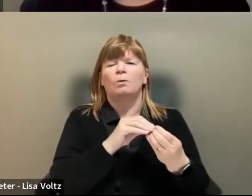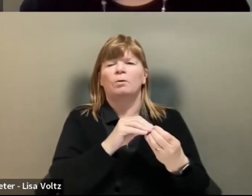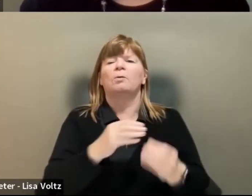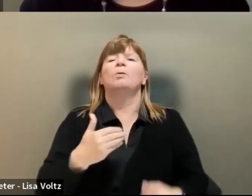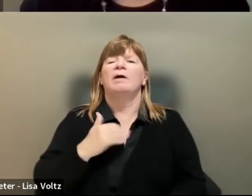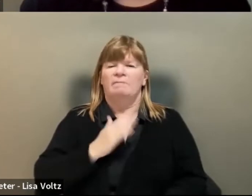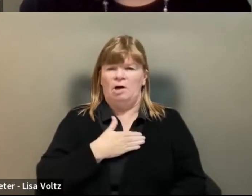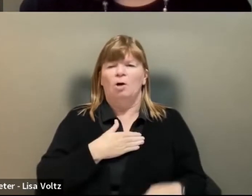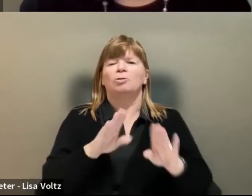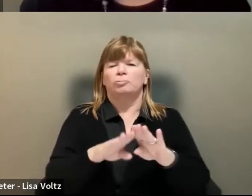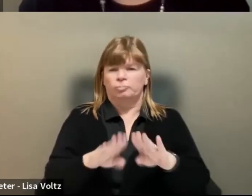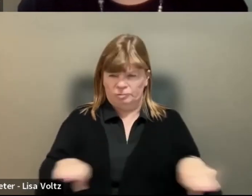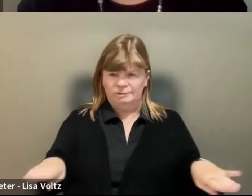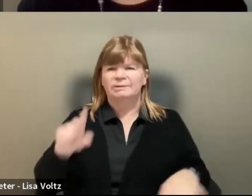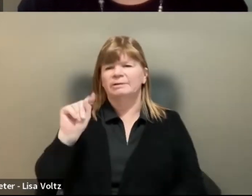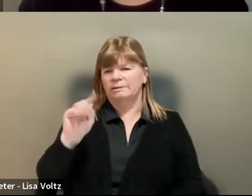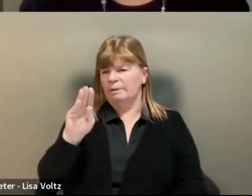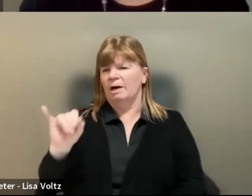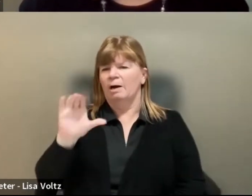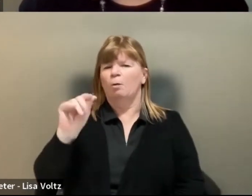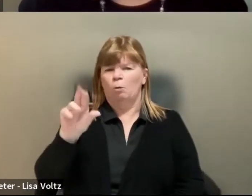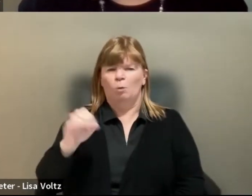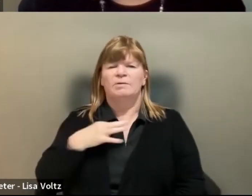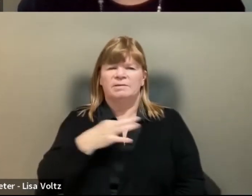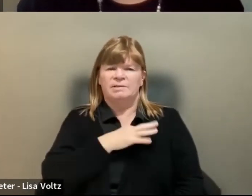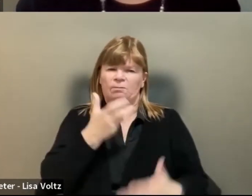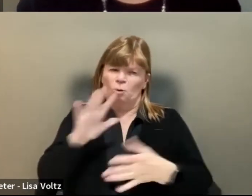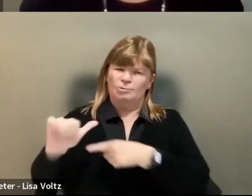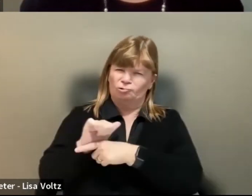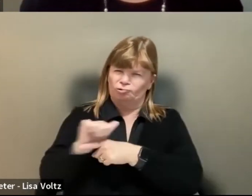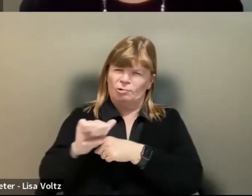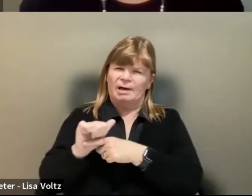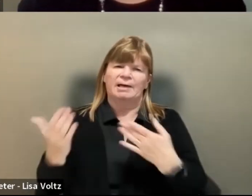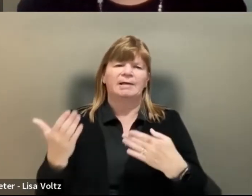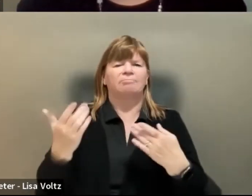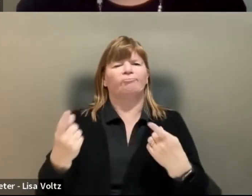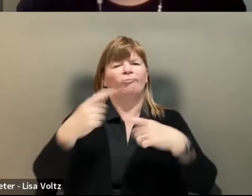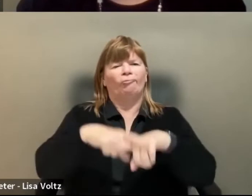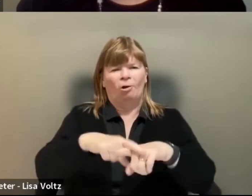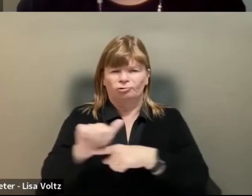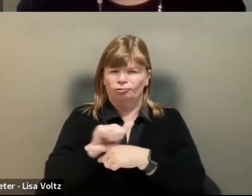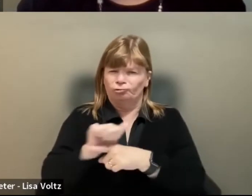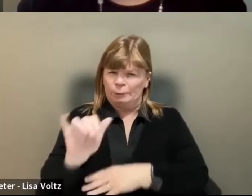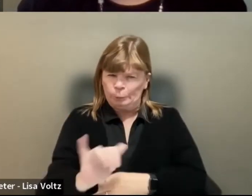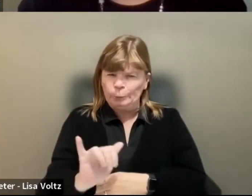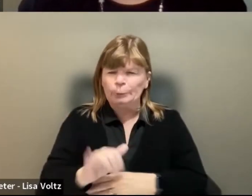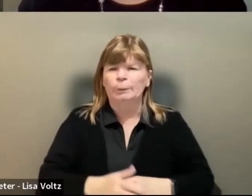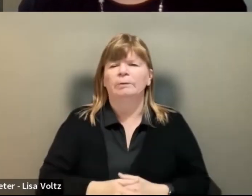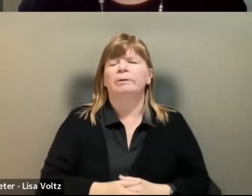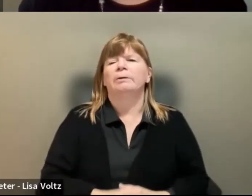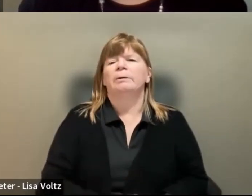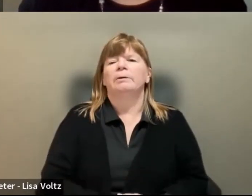our pediatric TBI core staff who are trained, cross-trained as well. So